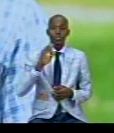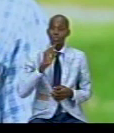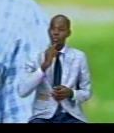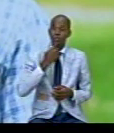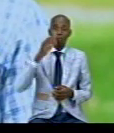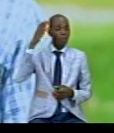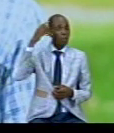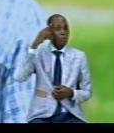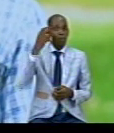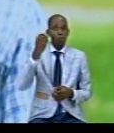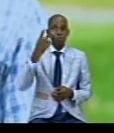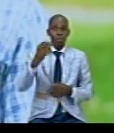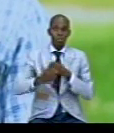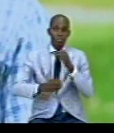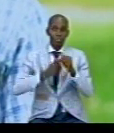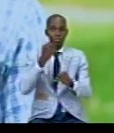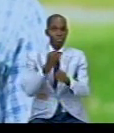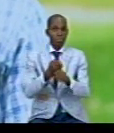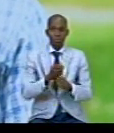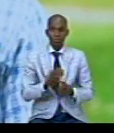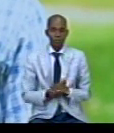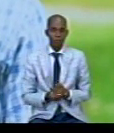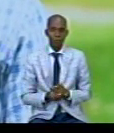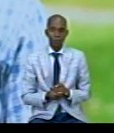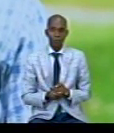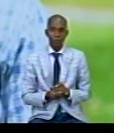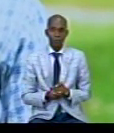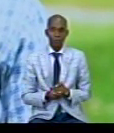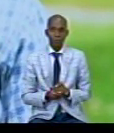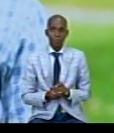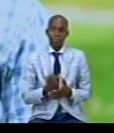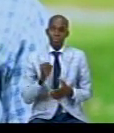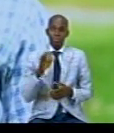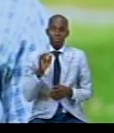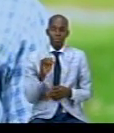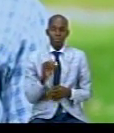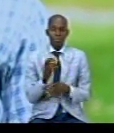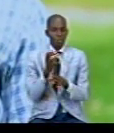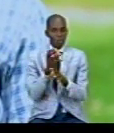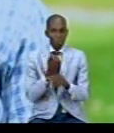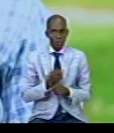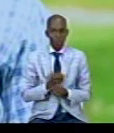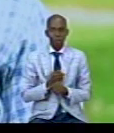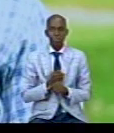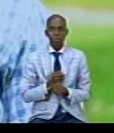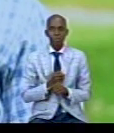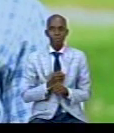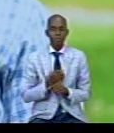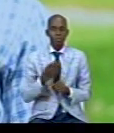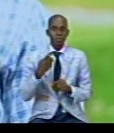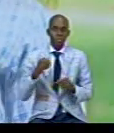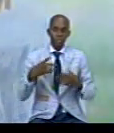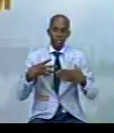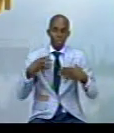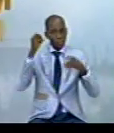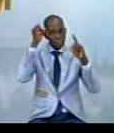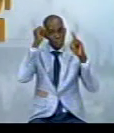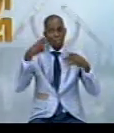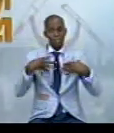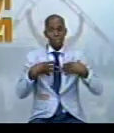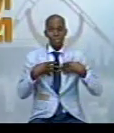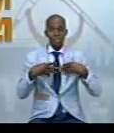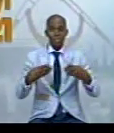years. So I got my healing during the visit of Dr.